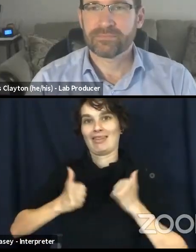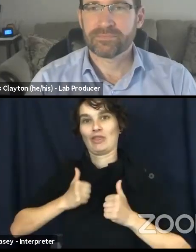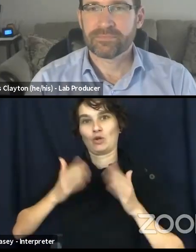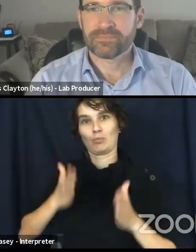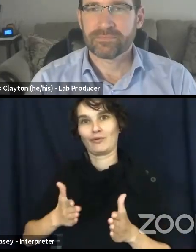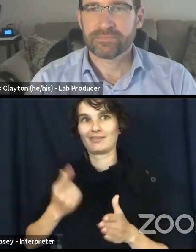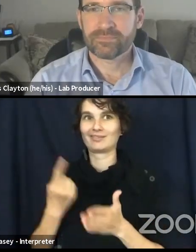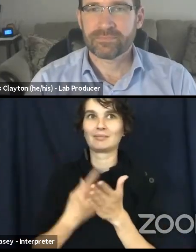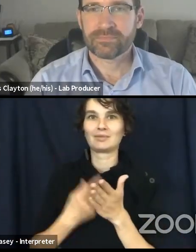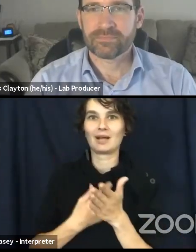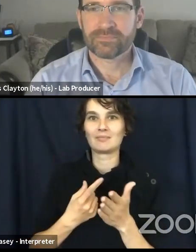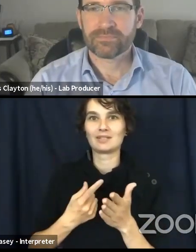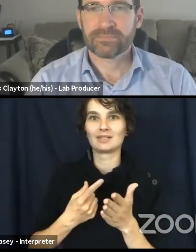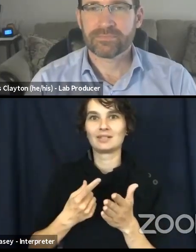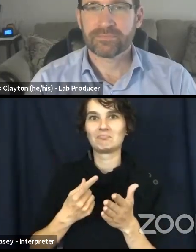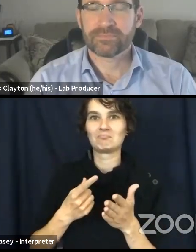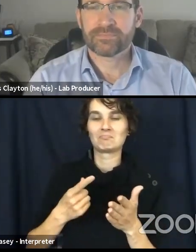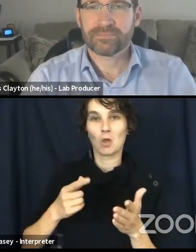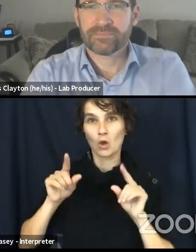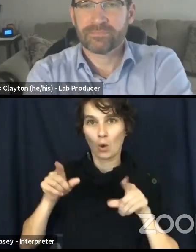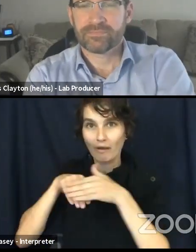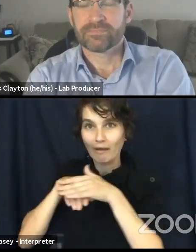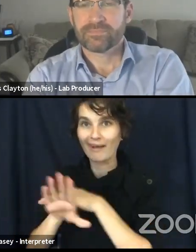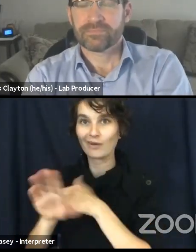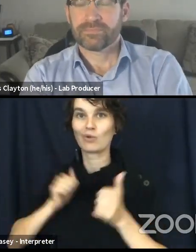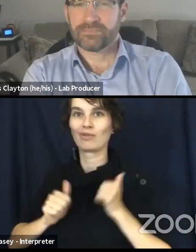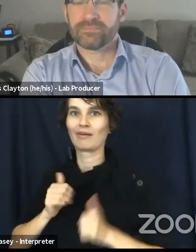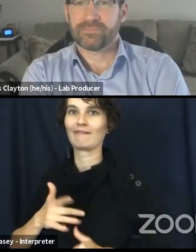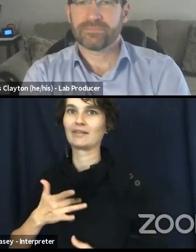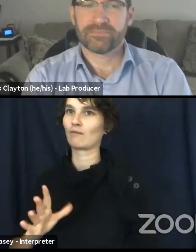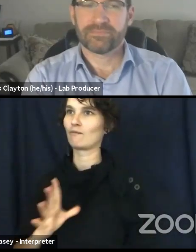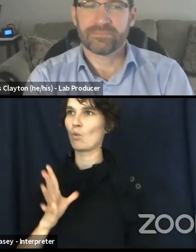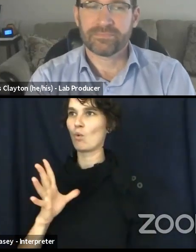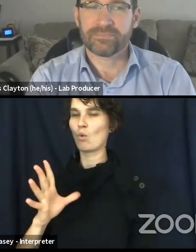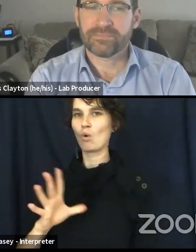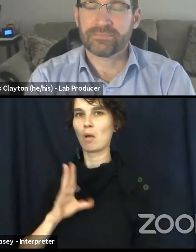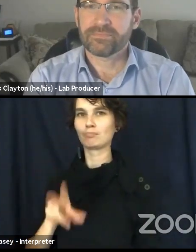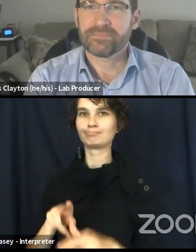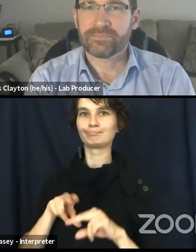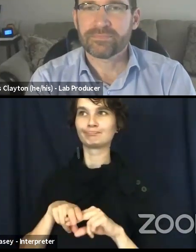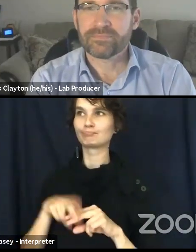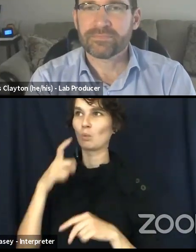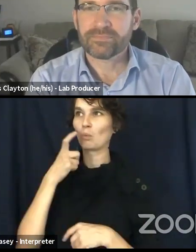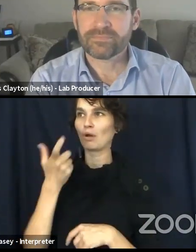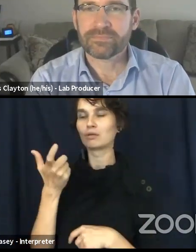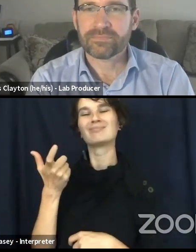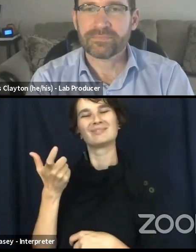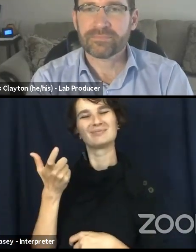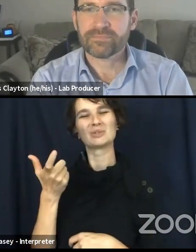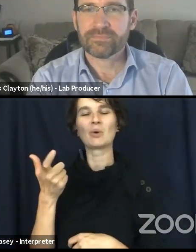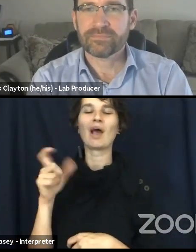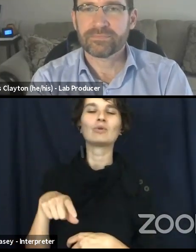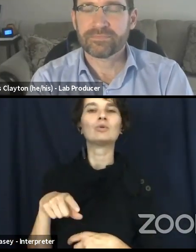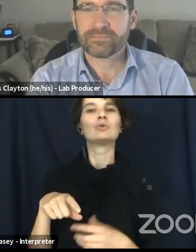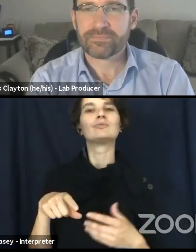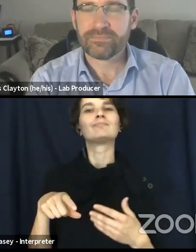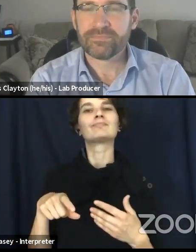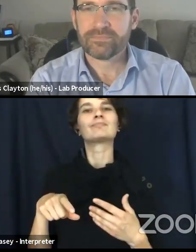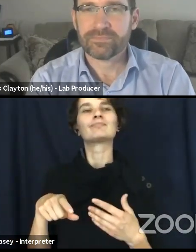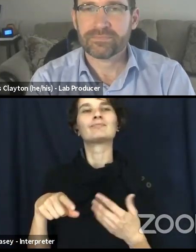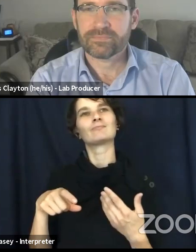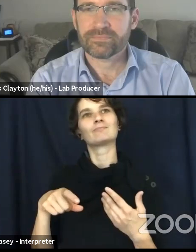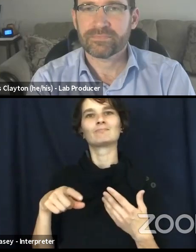experience because of the formality and all of these other things associated with it. So it's been interesting kind of, yeah, renegotiating, like reauthoring my